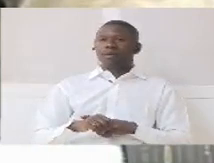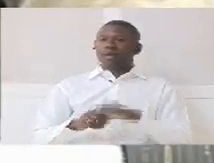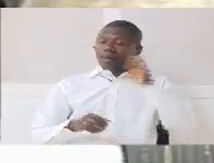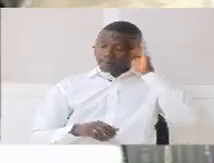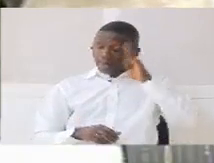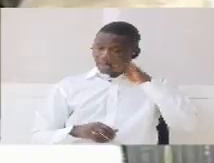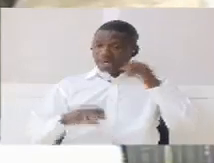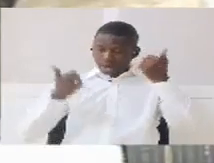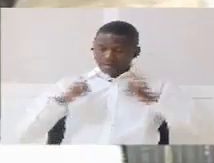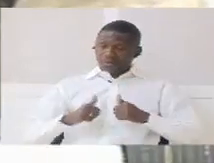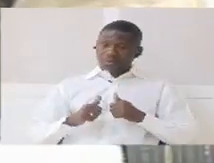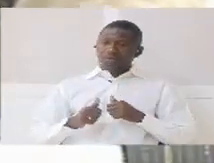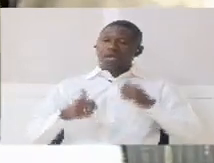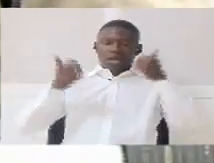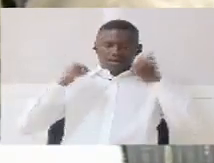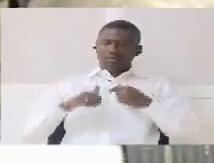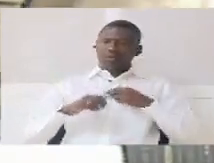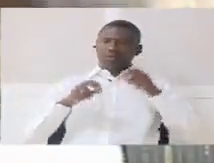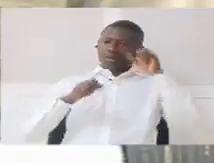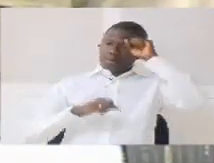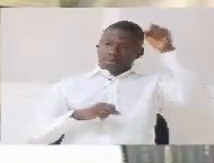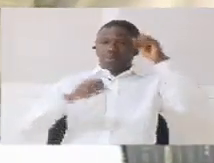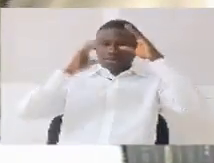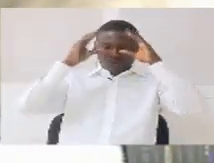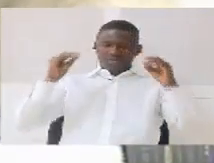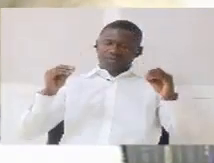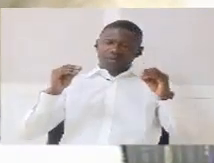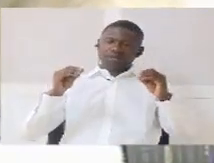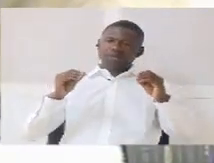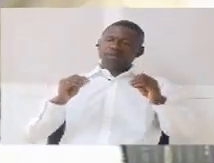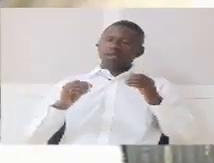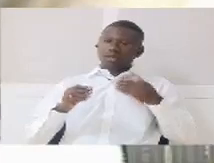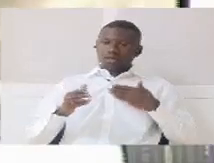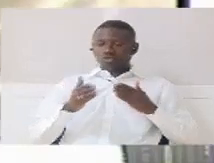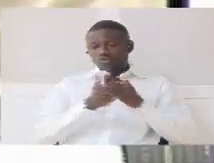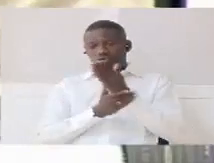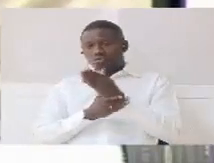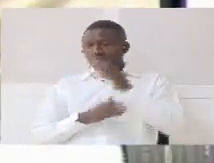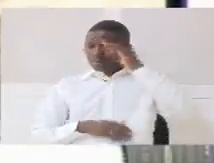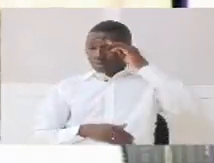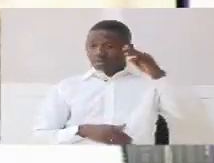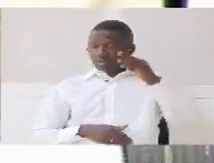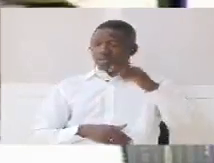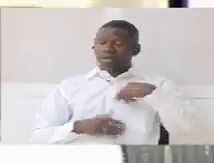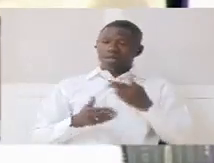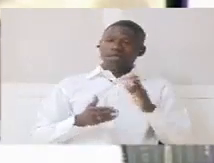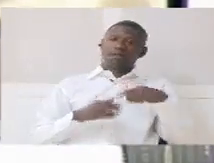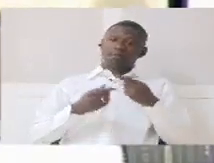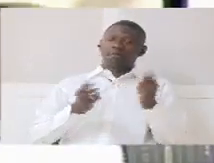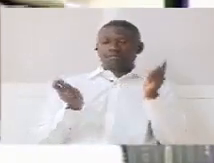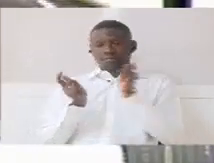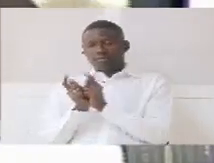the office of the president. And a ministry. And goes to the ministry. And to prisons. And then to the prisons. So it only kajibe it after pardon or